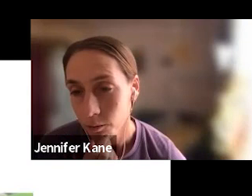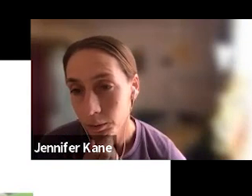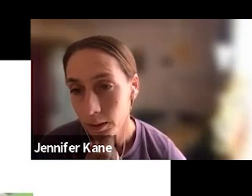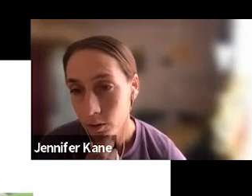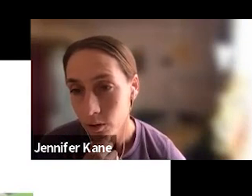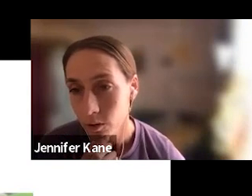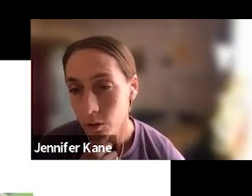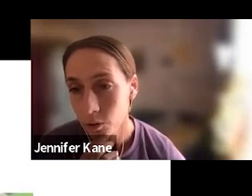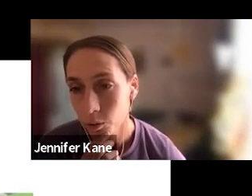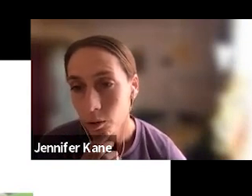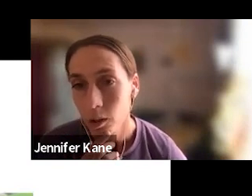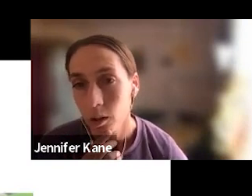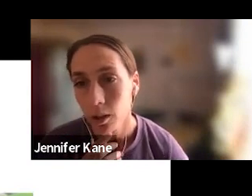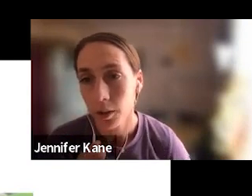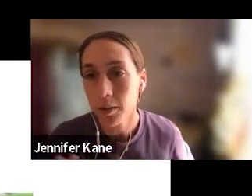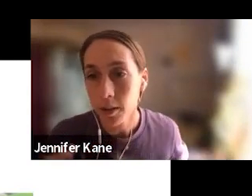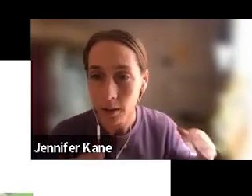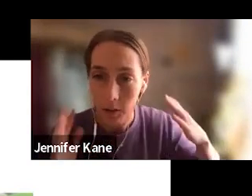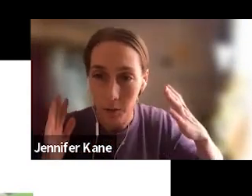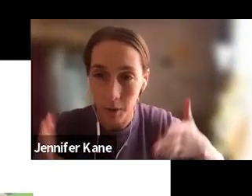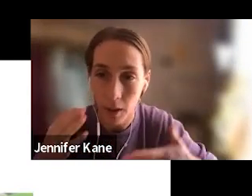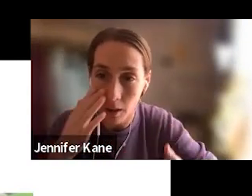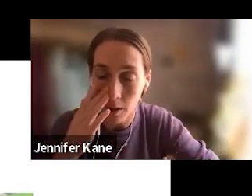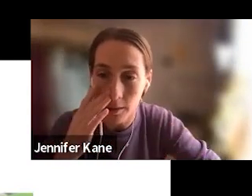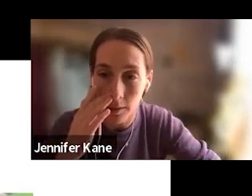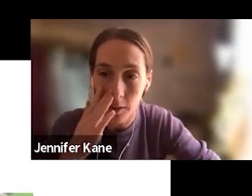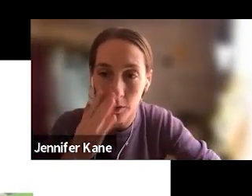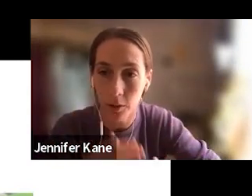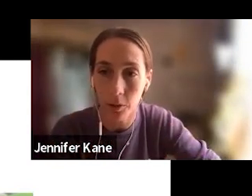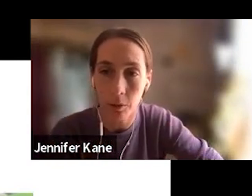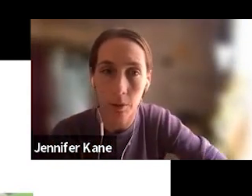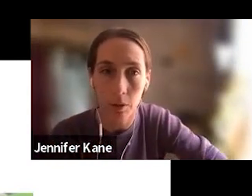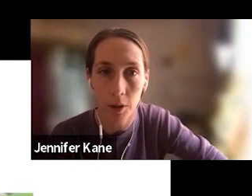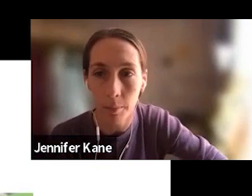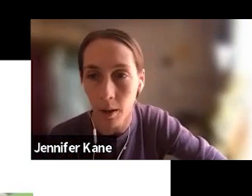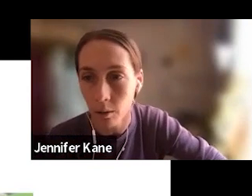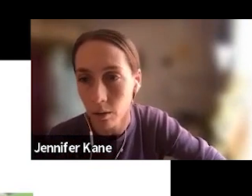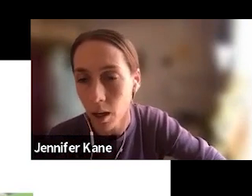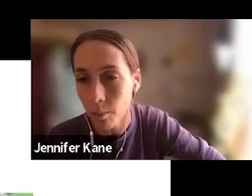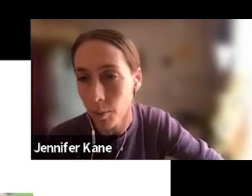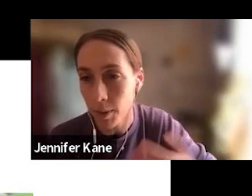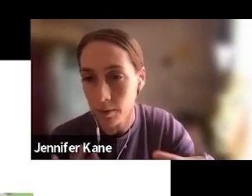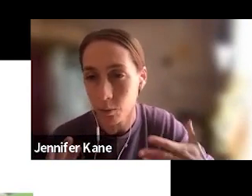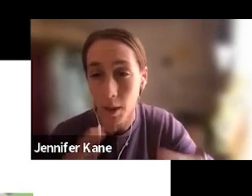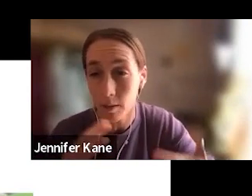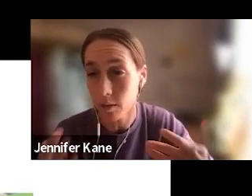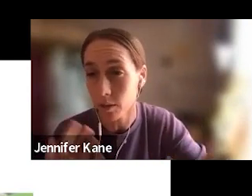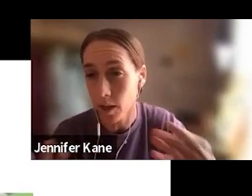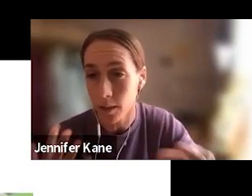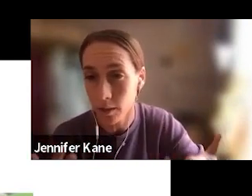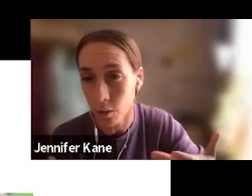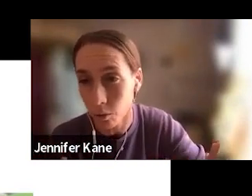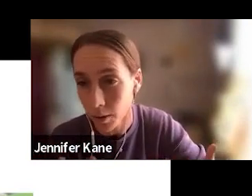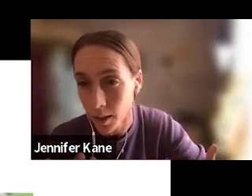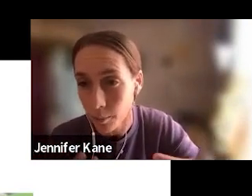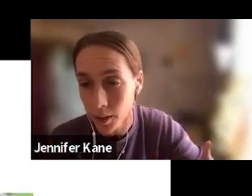been released. So the listening sessions really are intended to learn about the best ways to